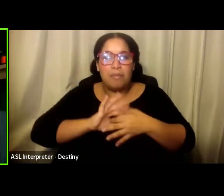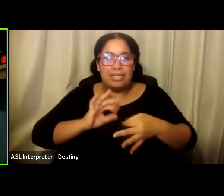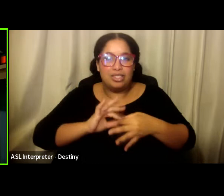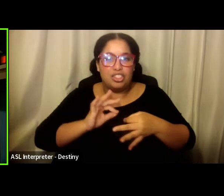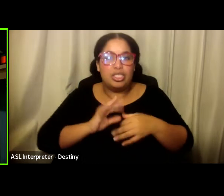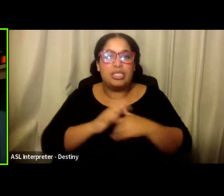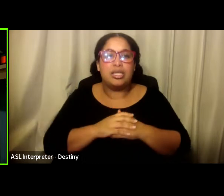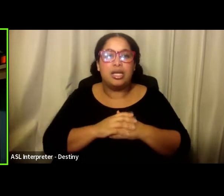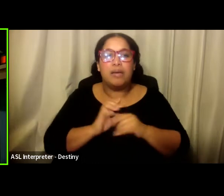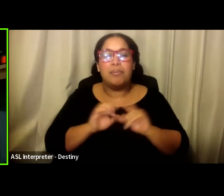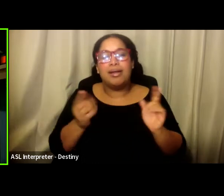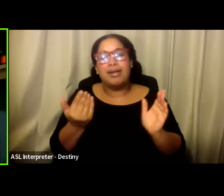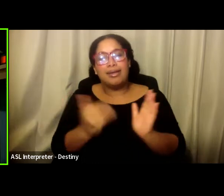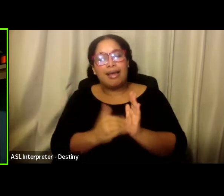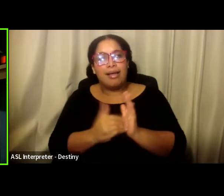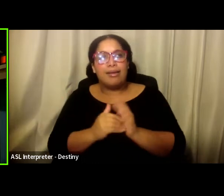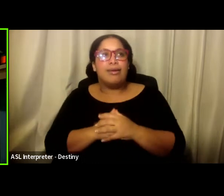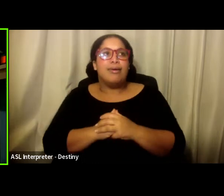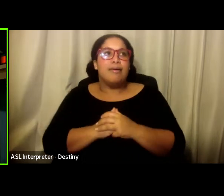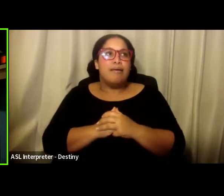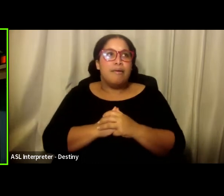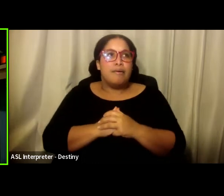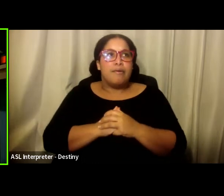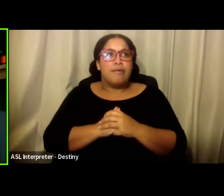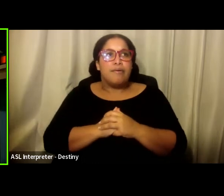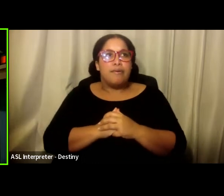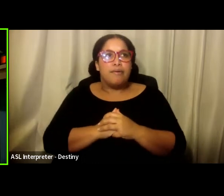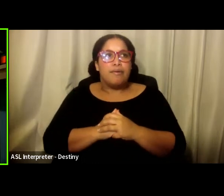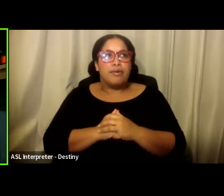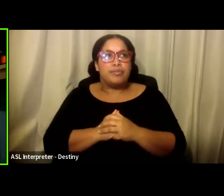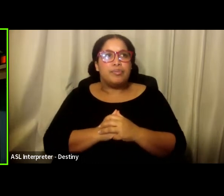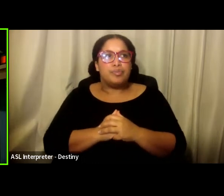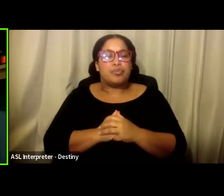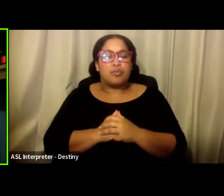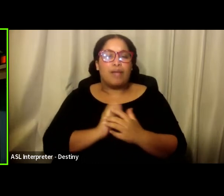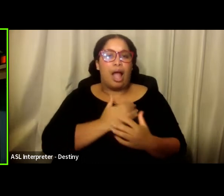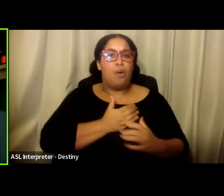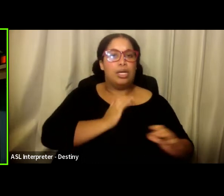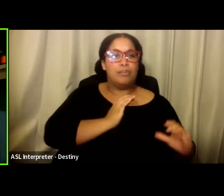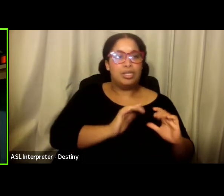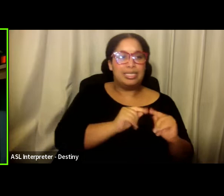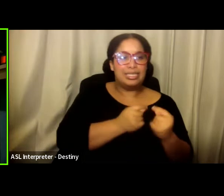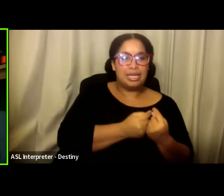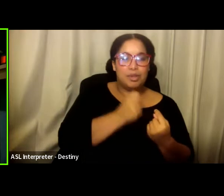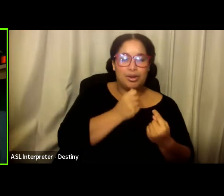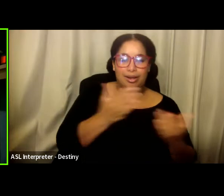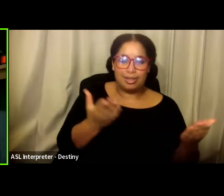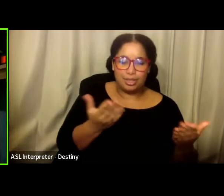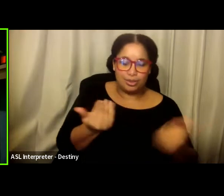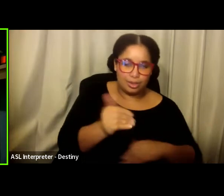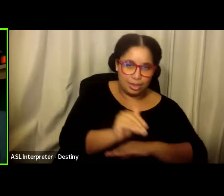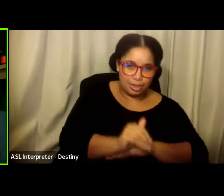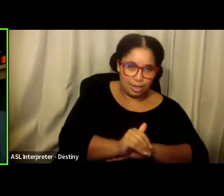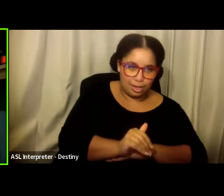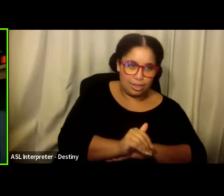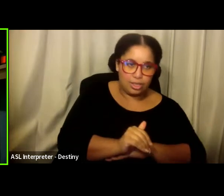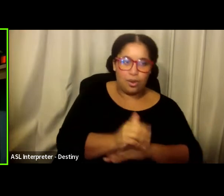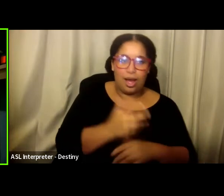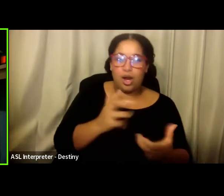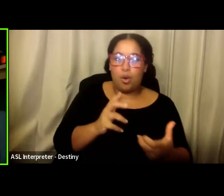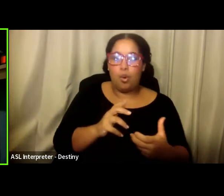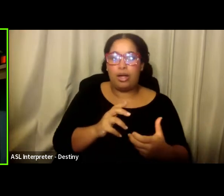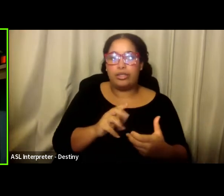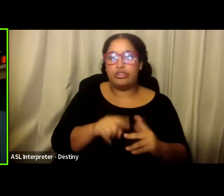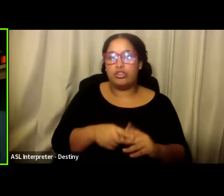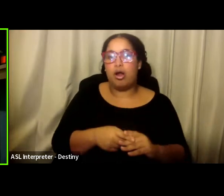again, our communications team, unfortunately, is not here tonight. And so I don't want to misspeak,